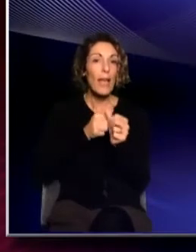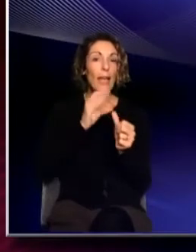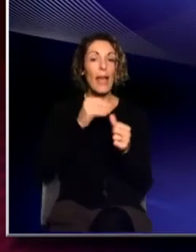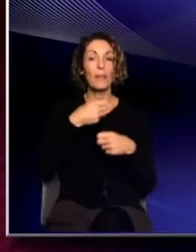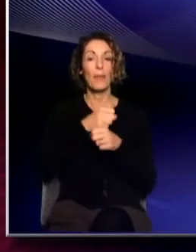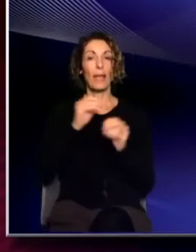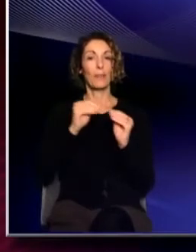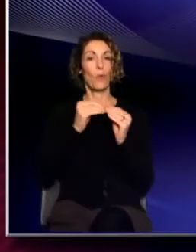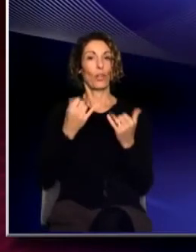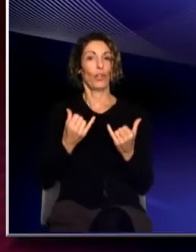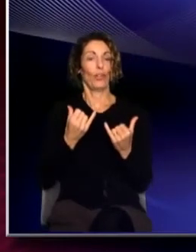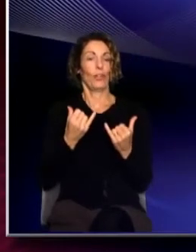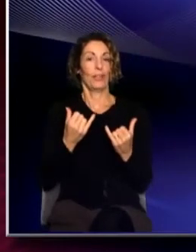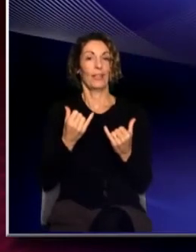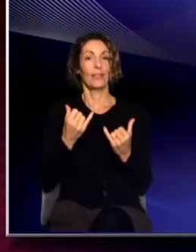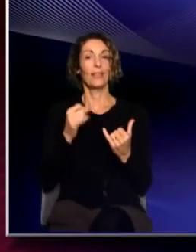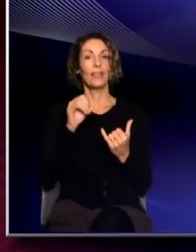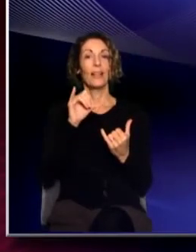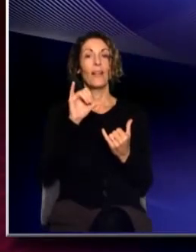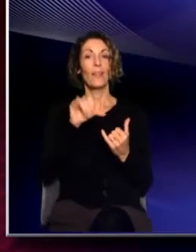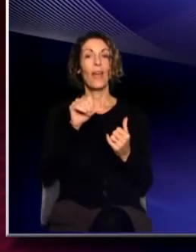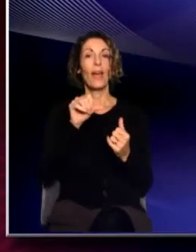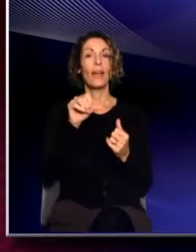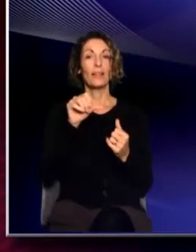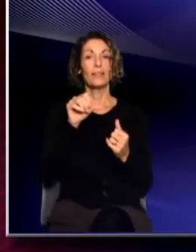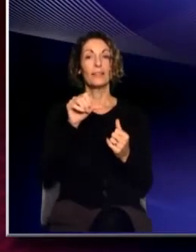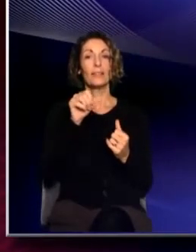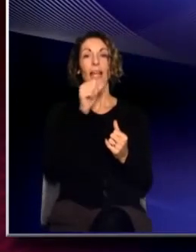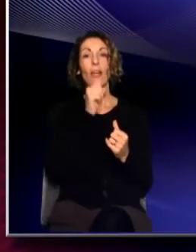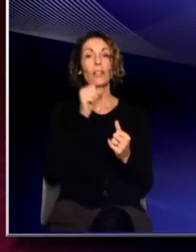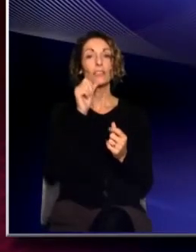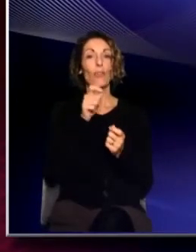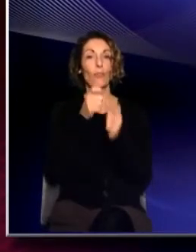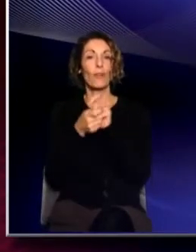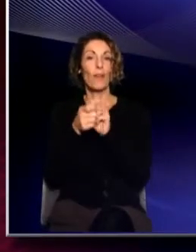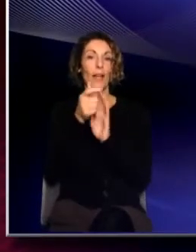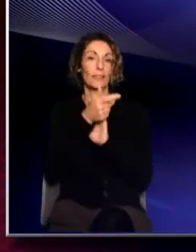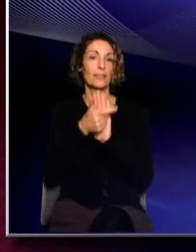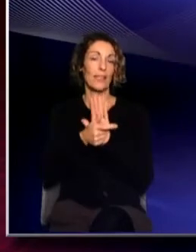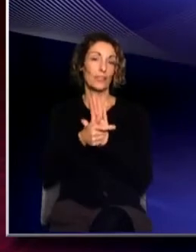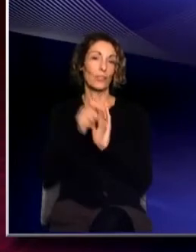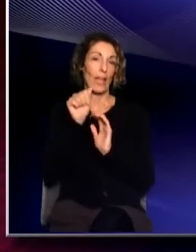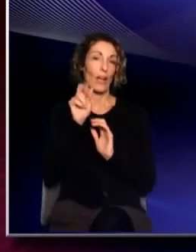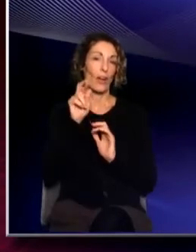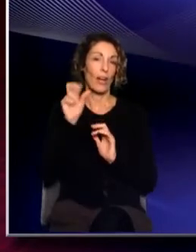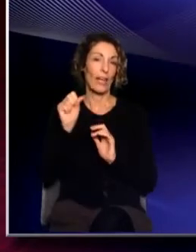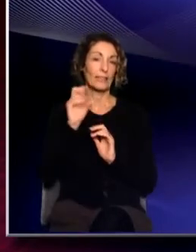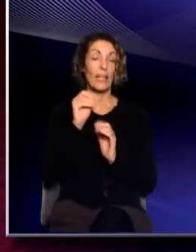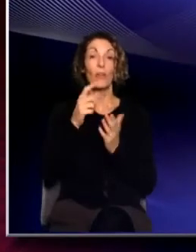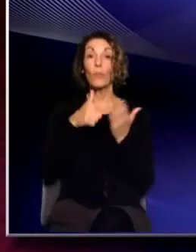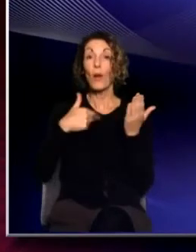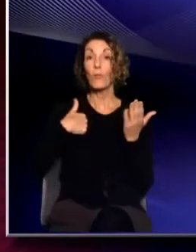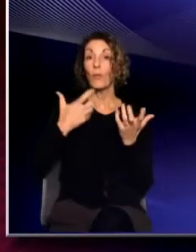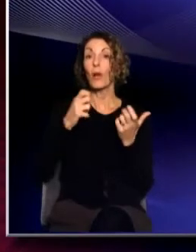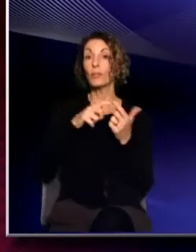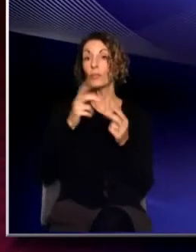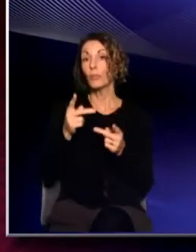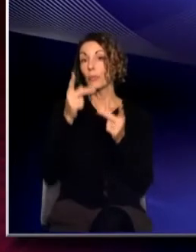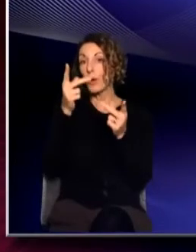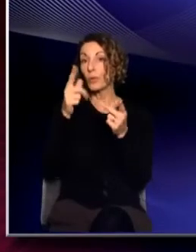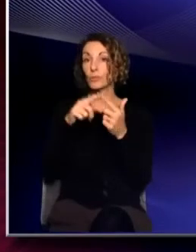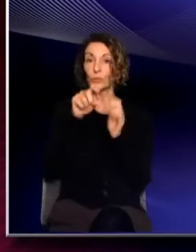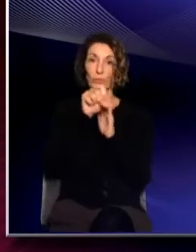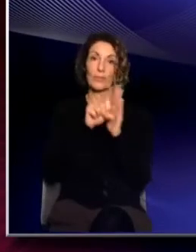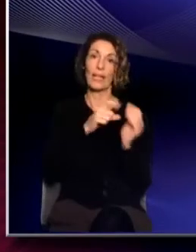current the Arizona revised statutes and what we want to propose to the